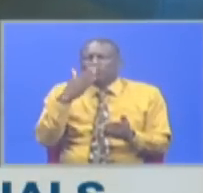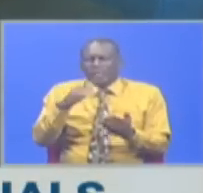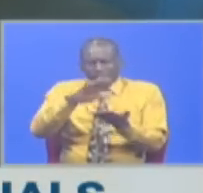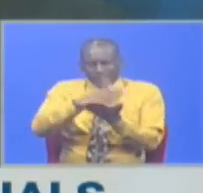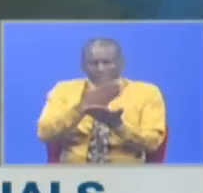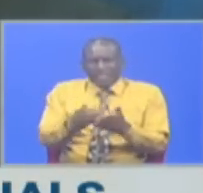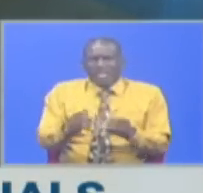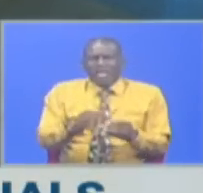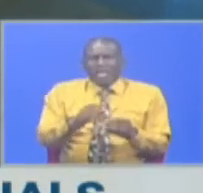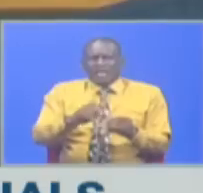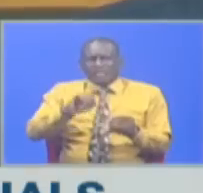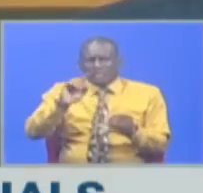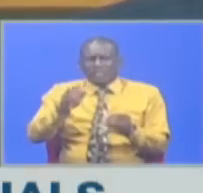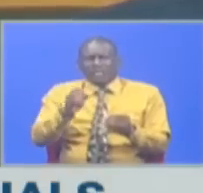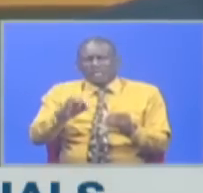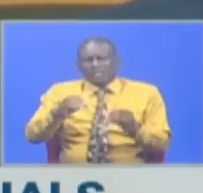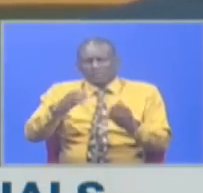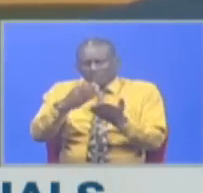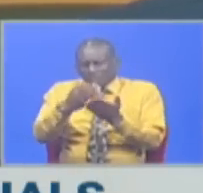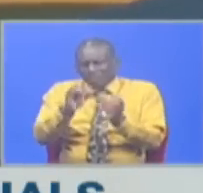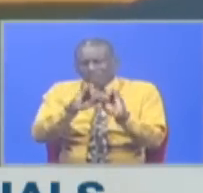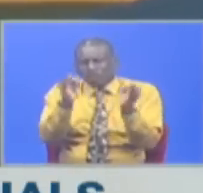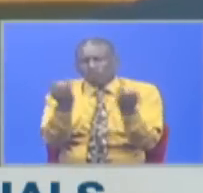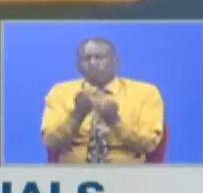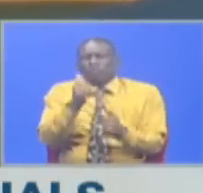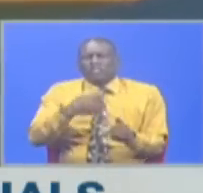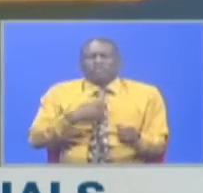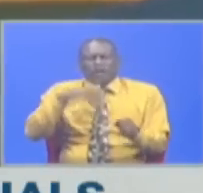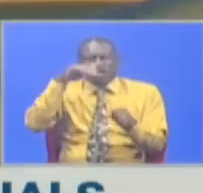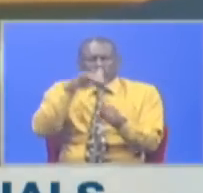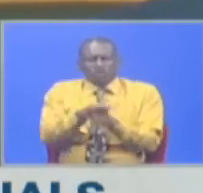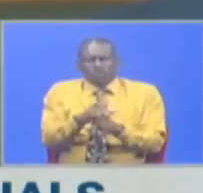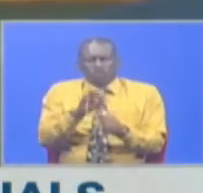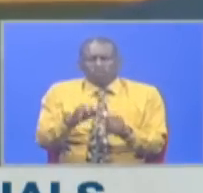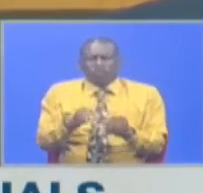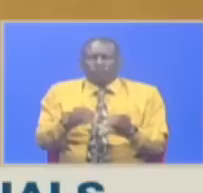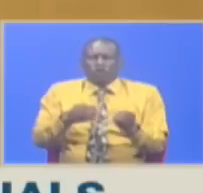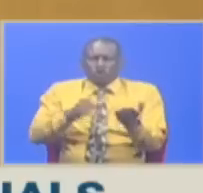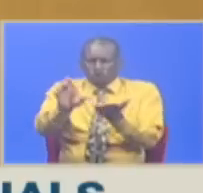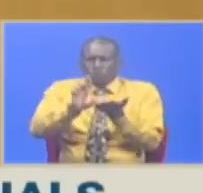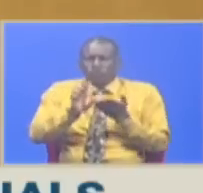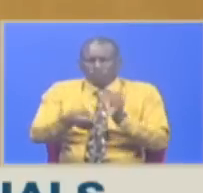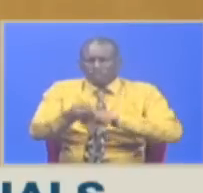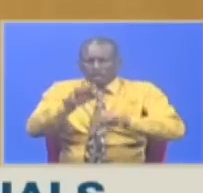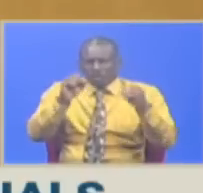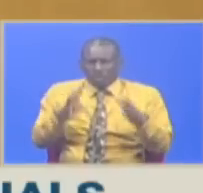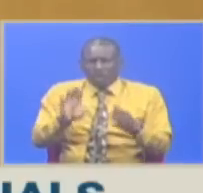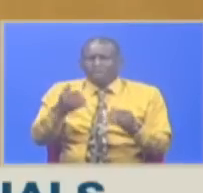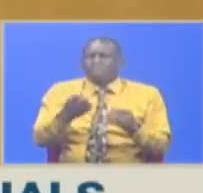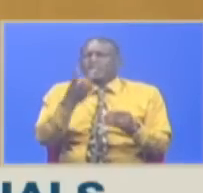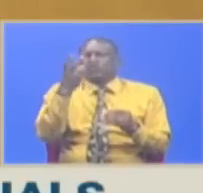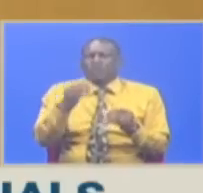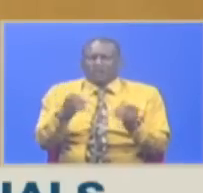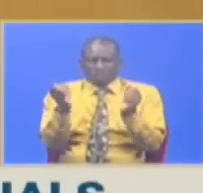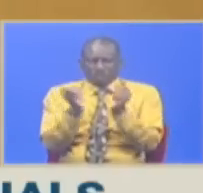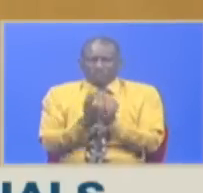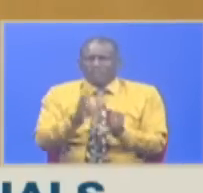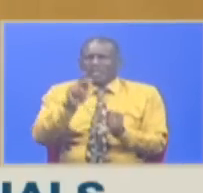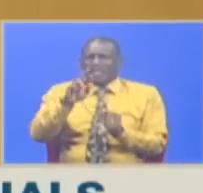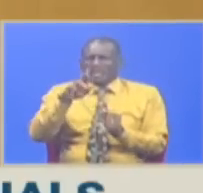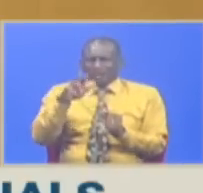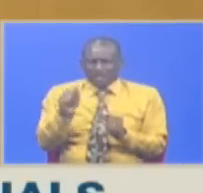ones bearing the majority of inactive loans. As of 20th December, KRA is owed from